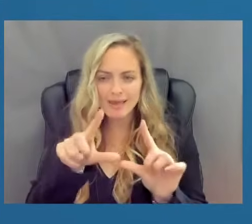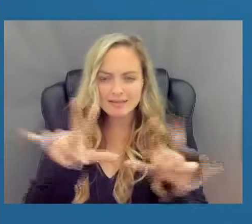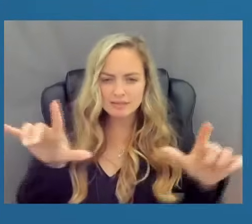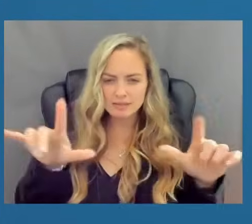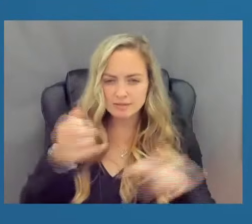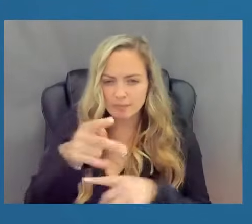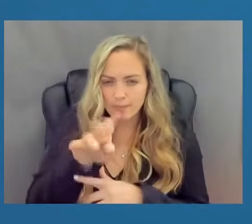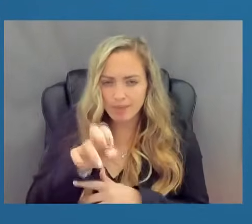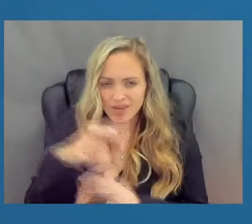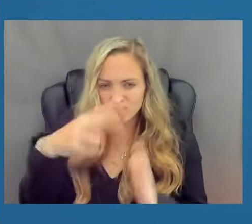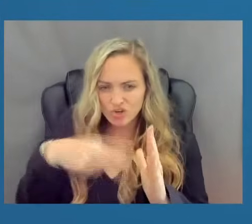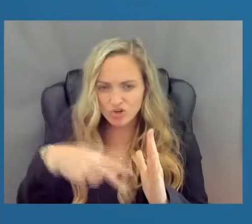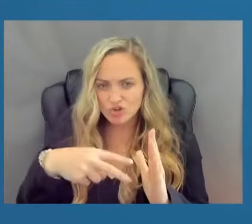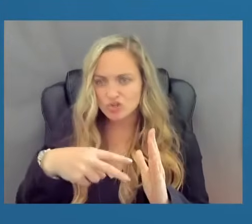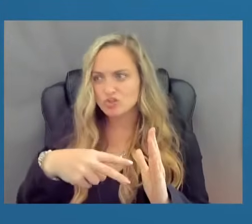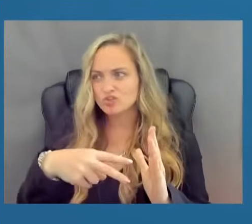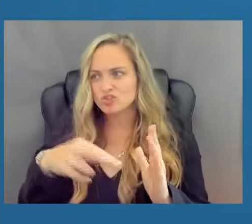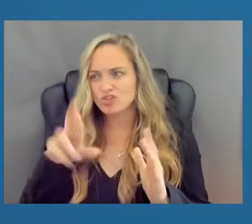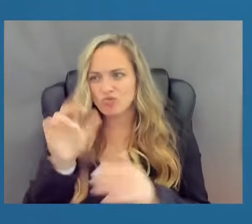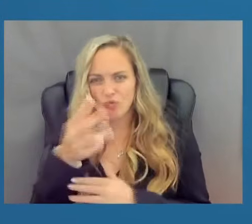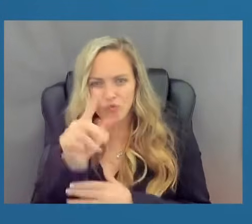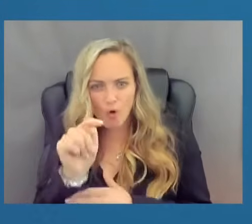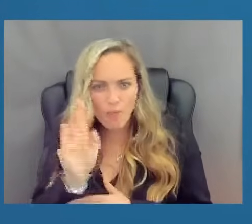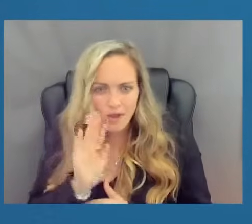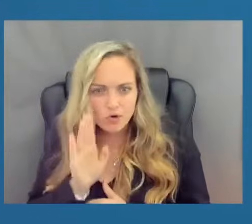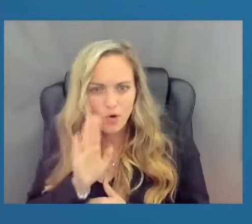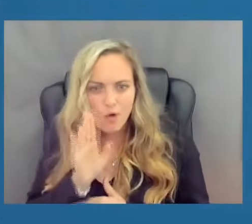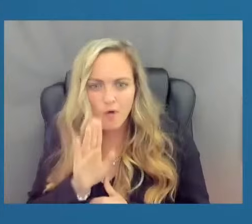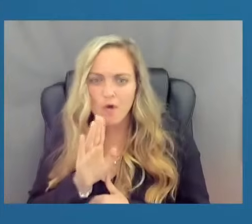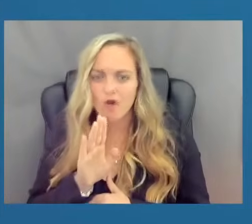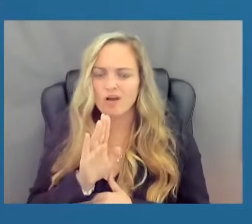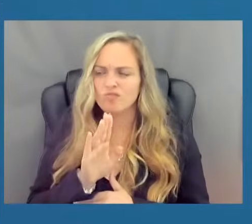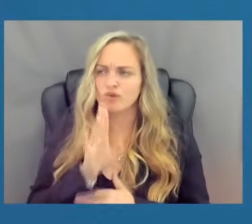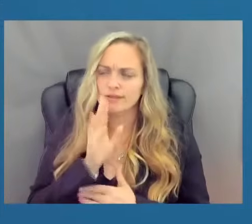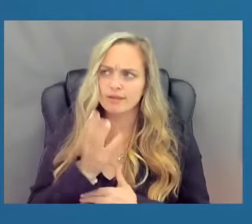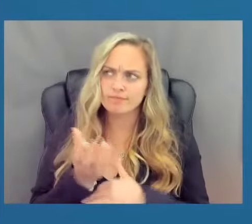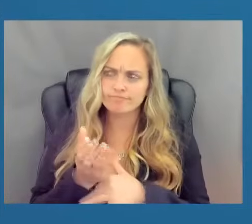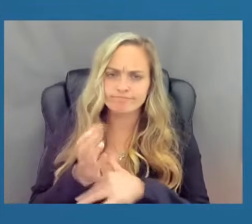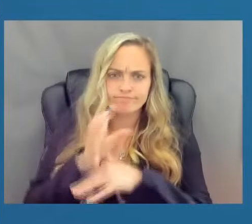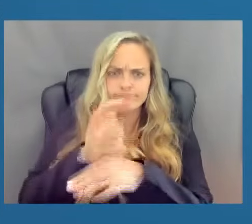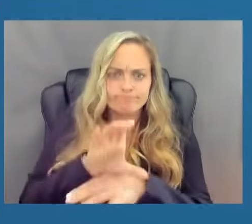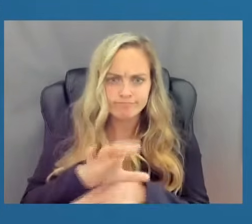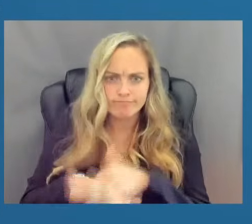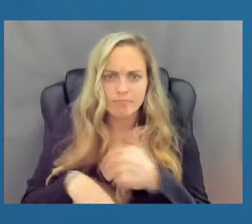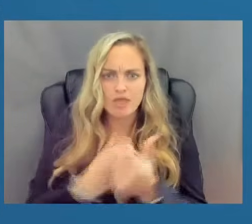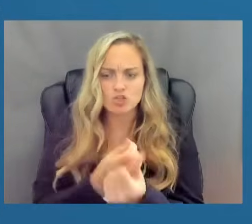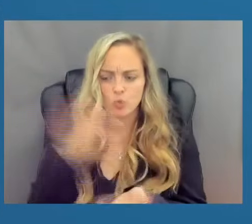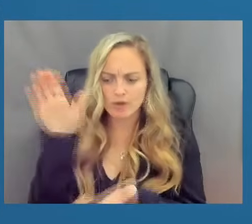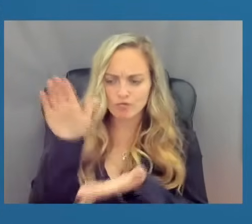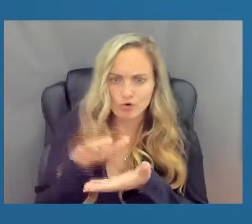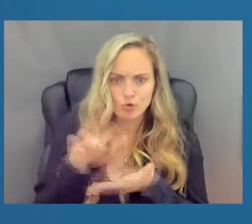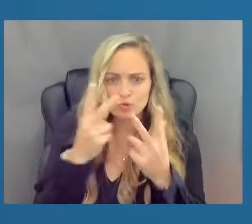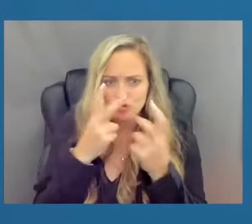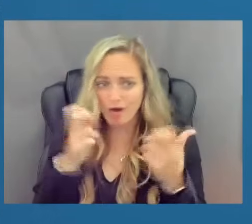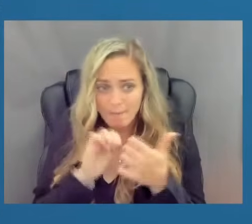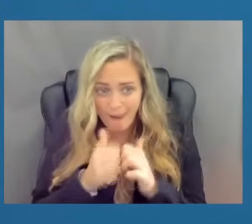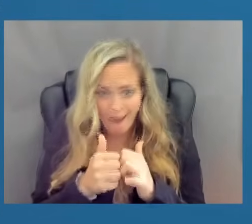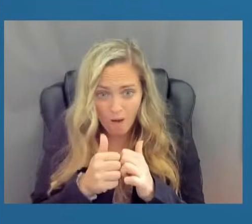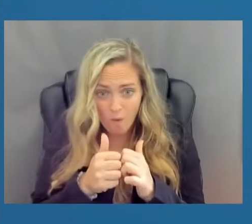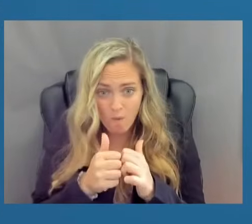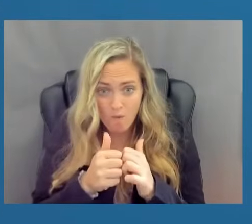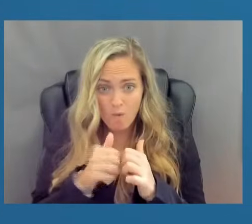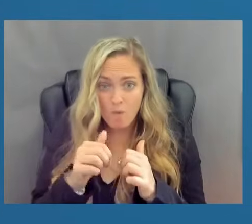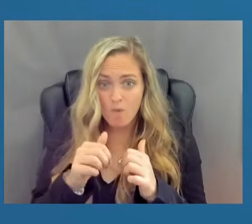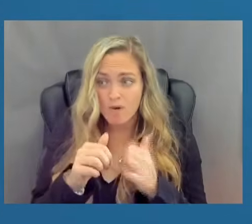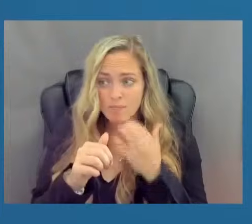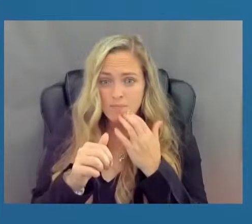dog. All of those things become force multipliers for us in reducing crime out there on the street. How does it do it? Well, she was just downstairs on